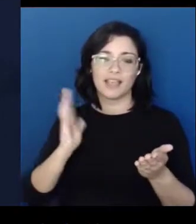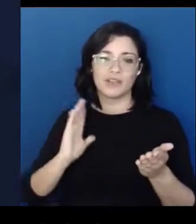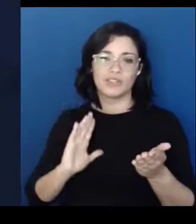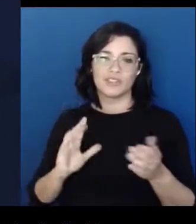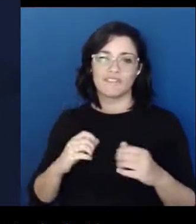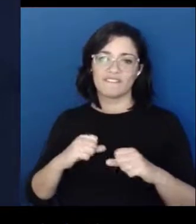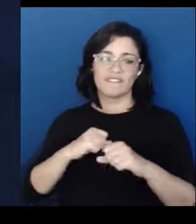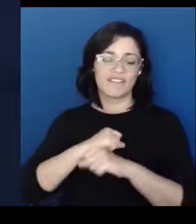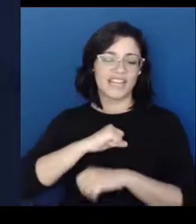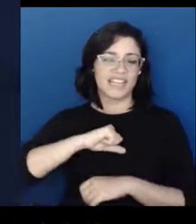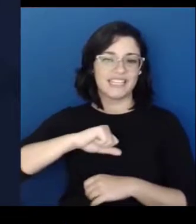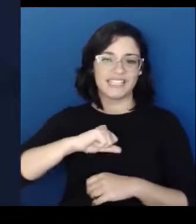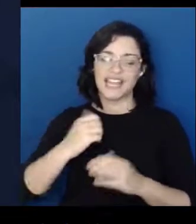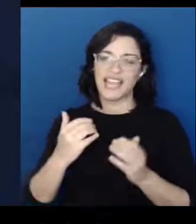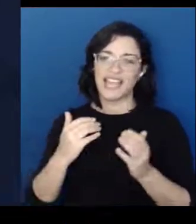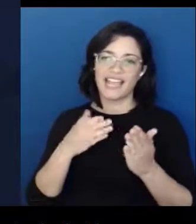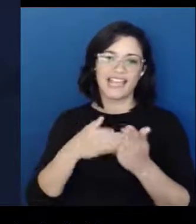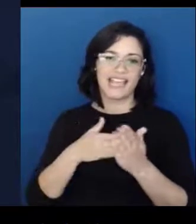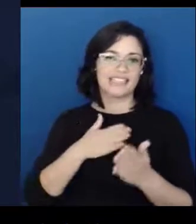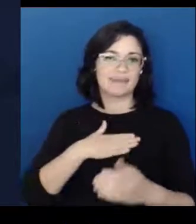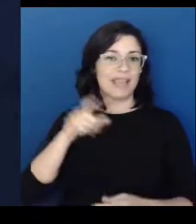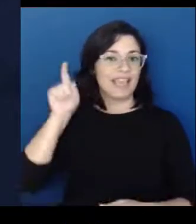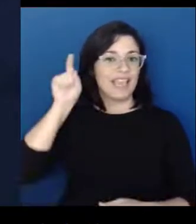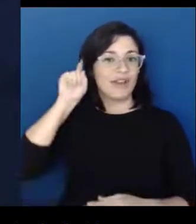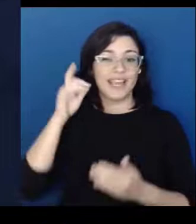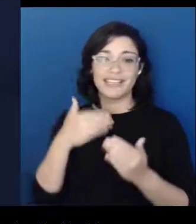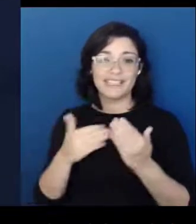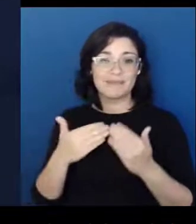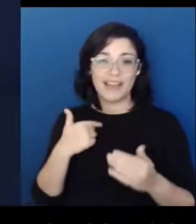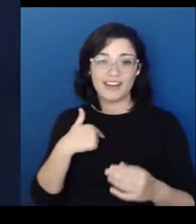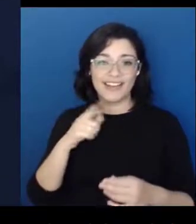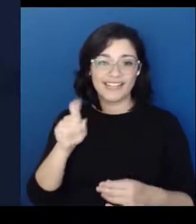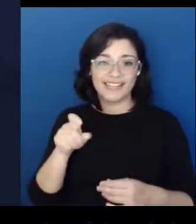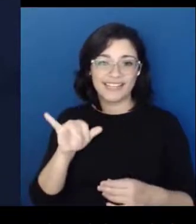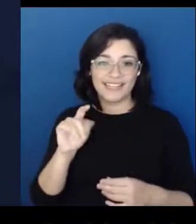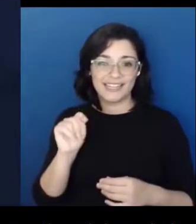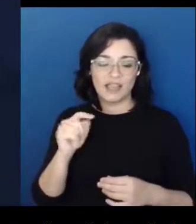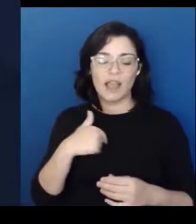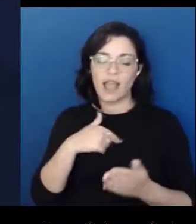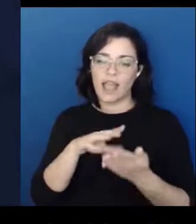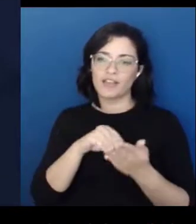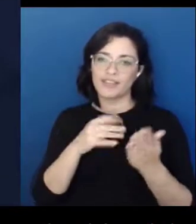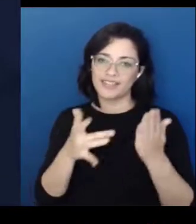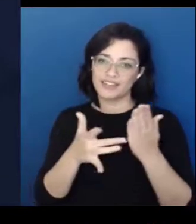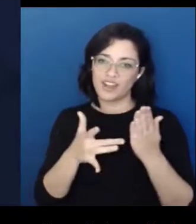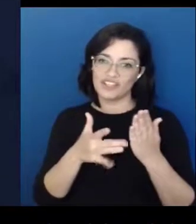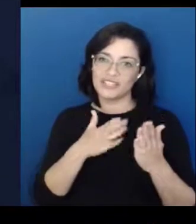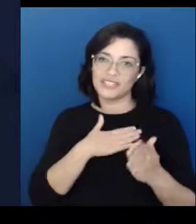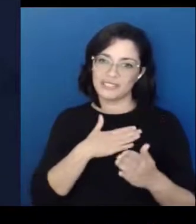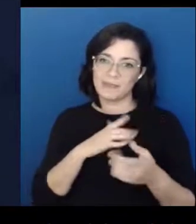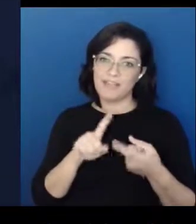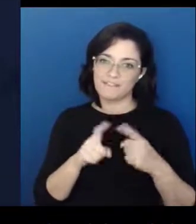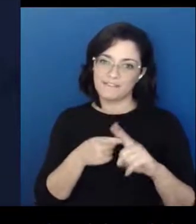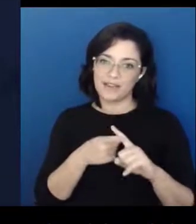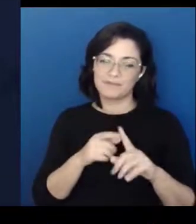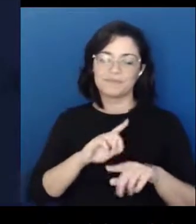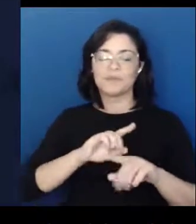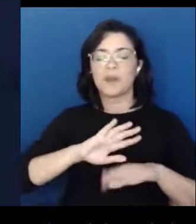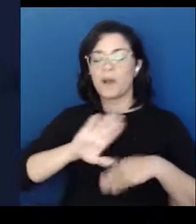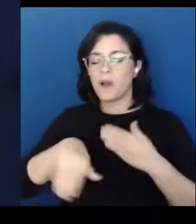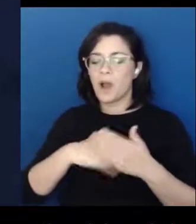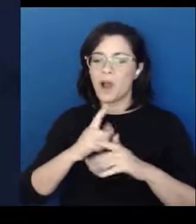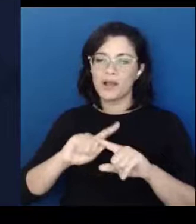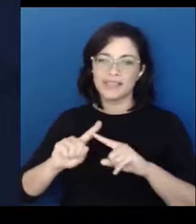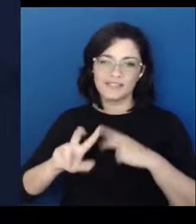it. I learned that technology is my friend, all forms of technology. My first captioning